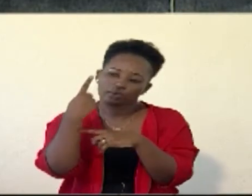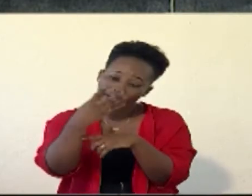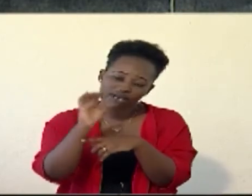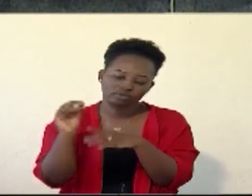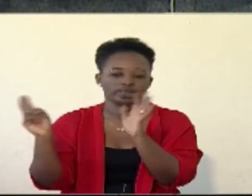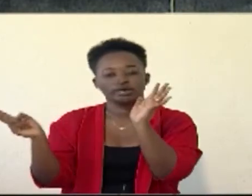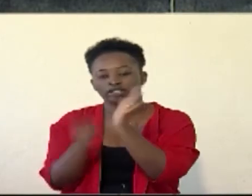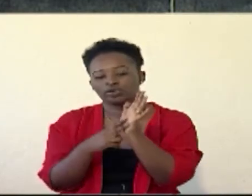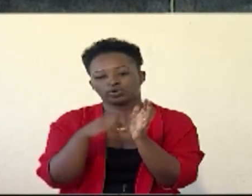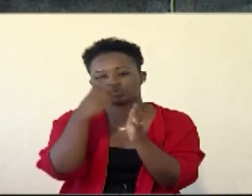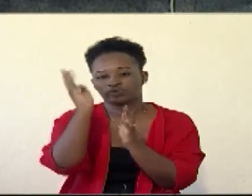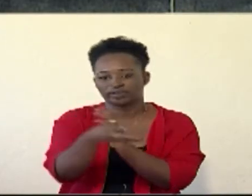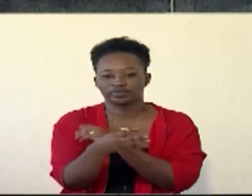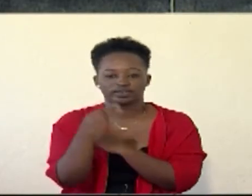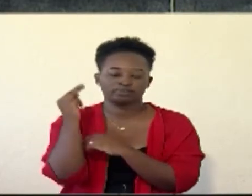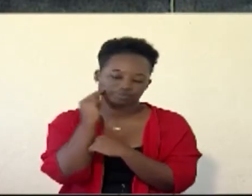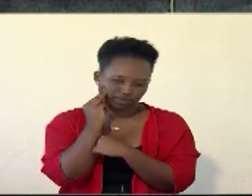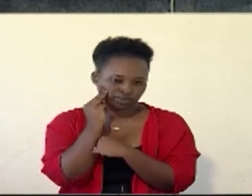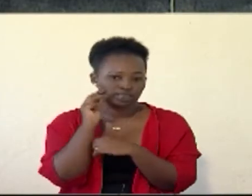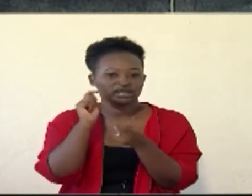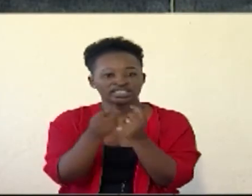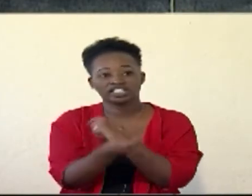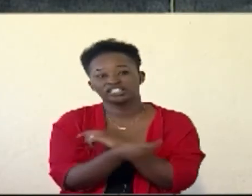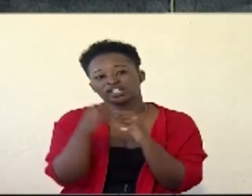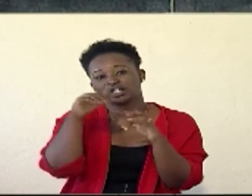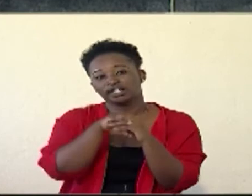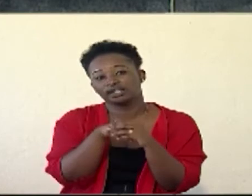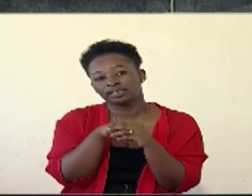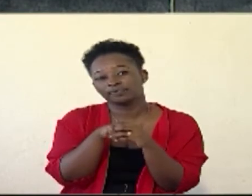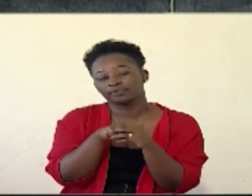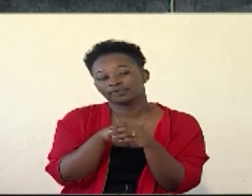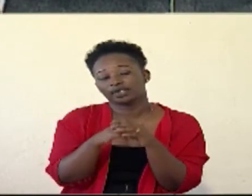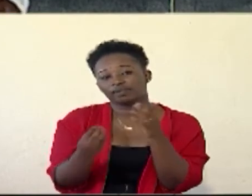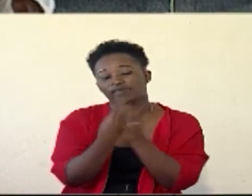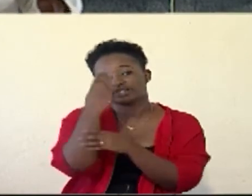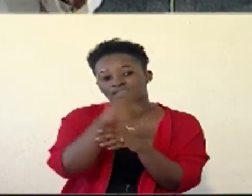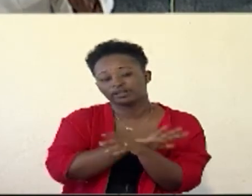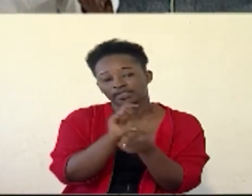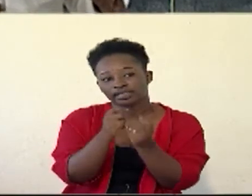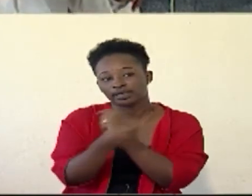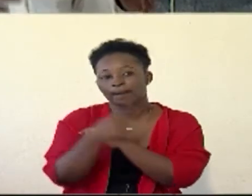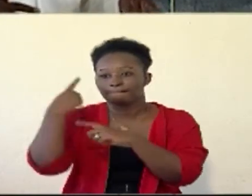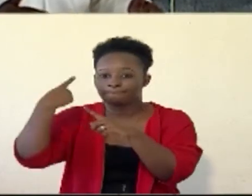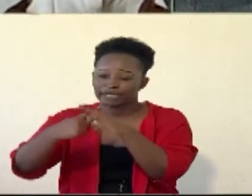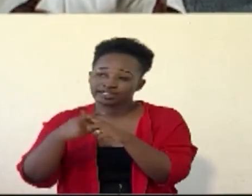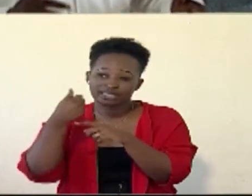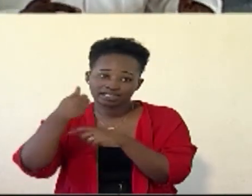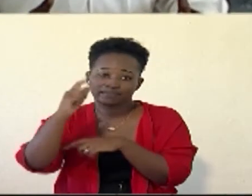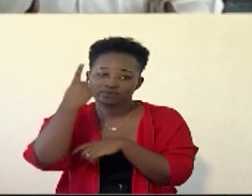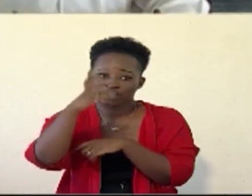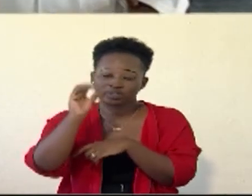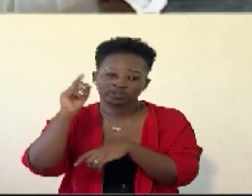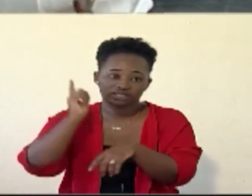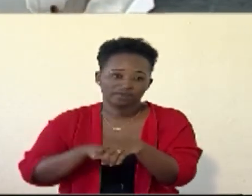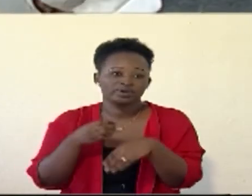million. That is the interpretation. The change in investment expenditure multiplied itself 100 times to give a